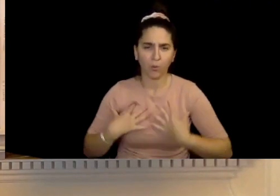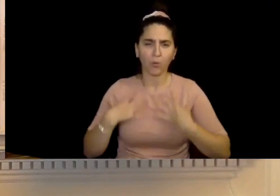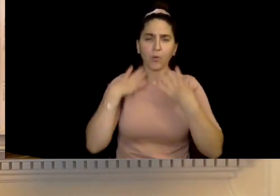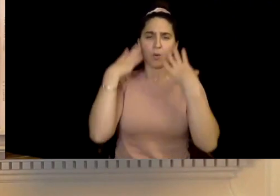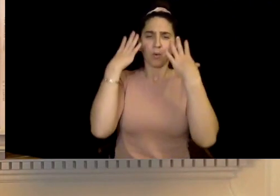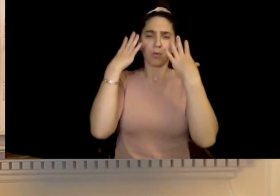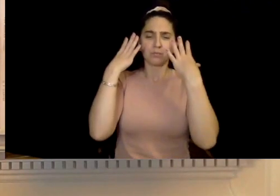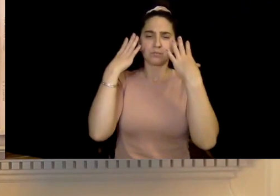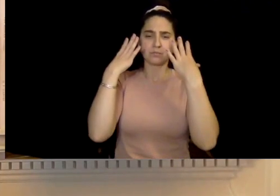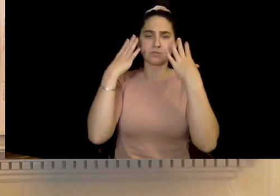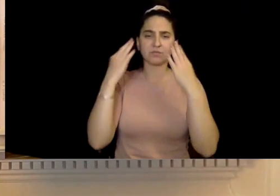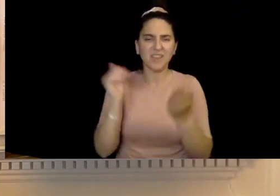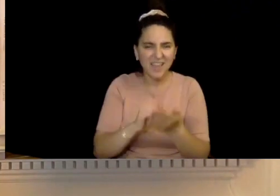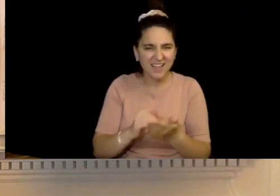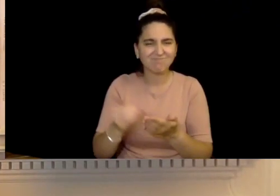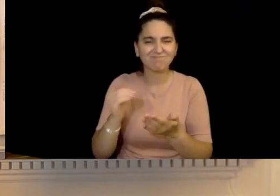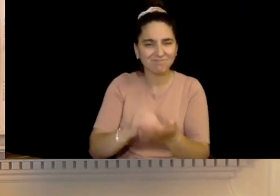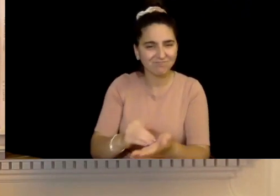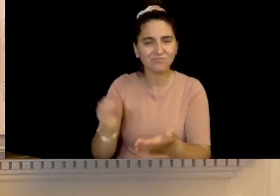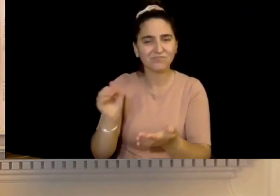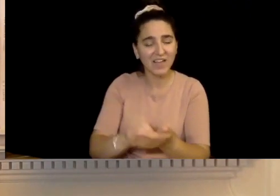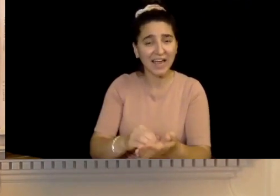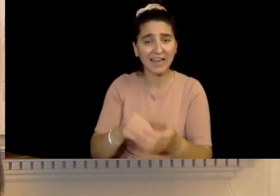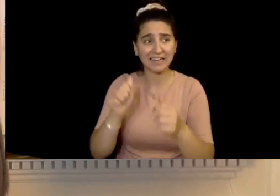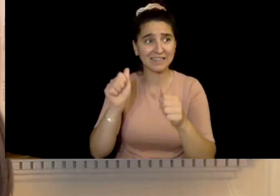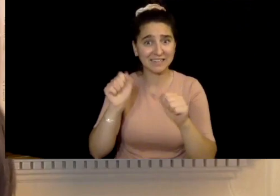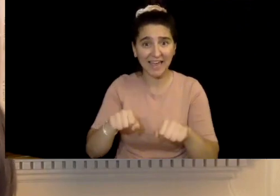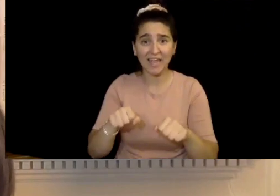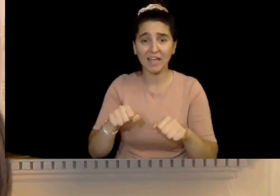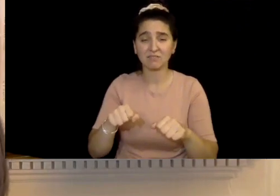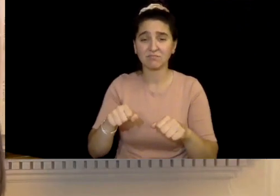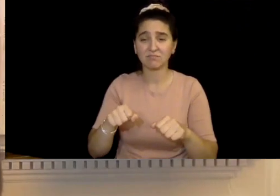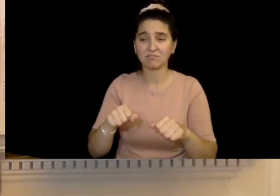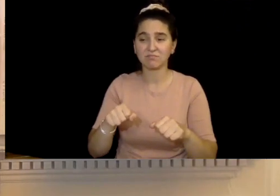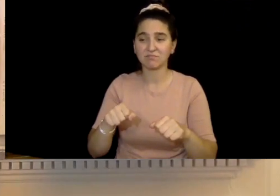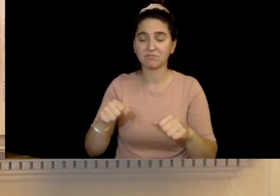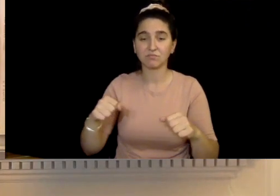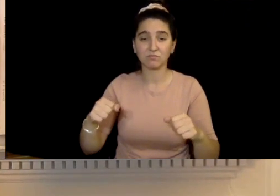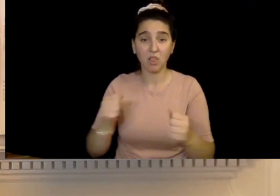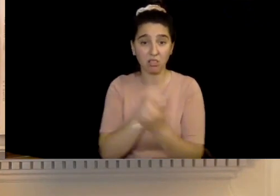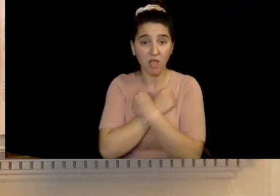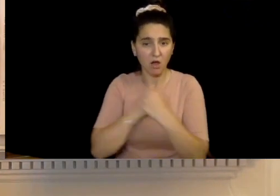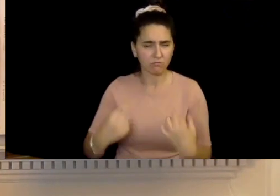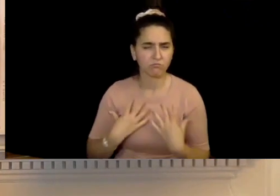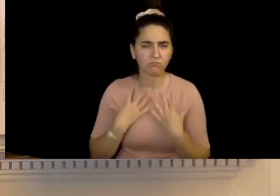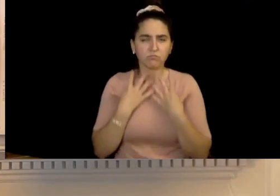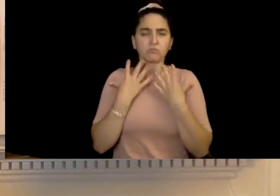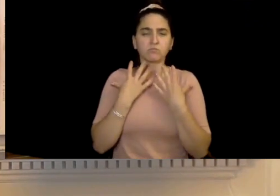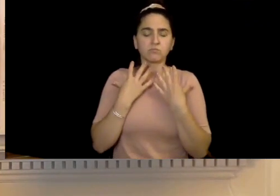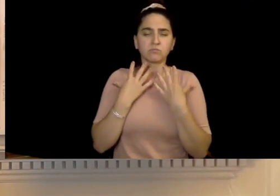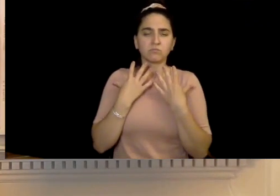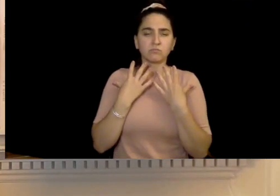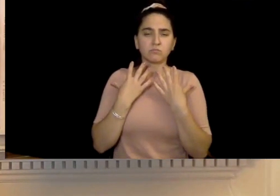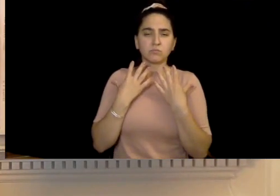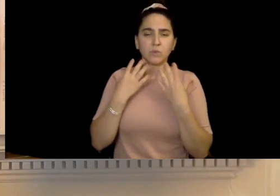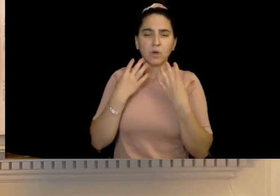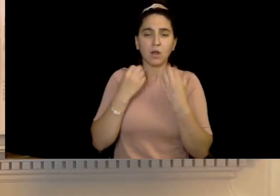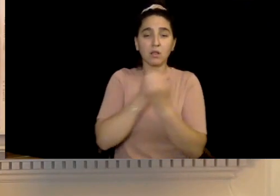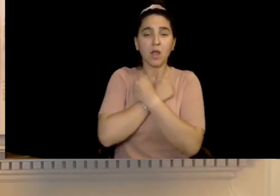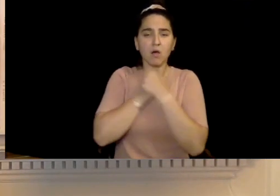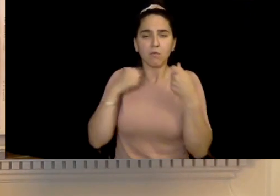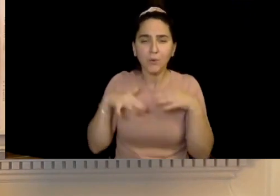being and repeat as needed until you are able to breathe in love and exhale this same love.